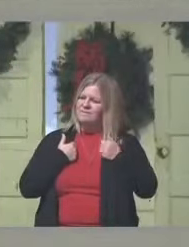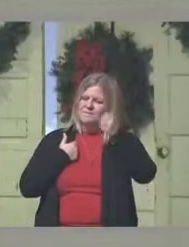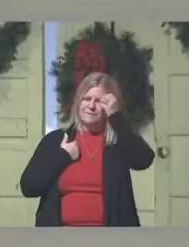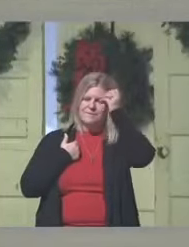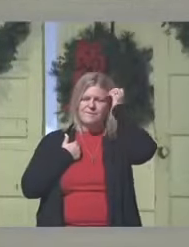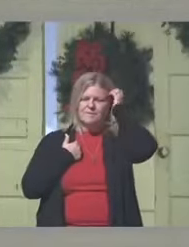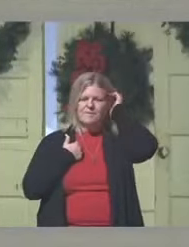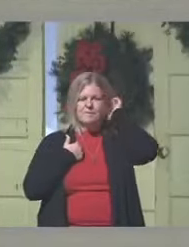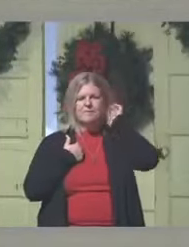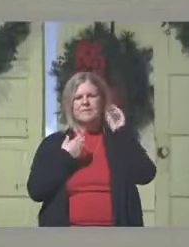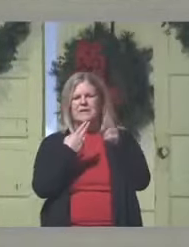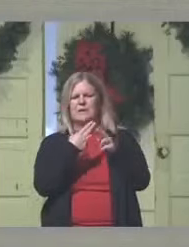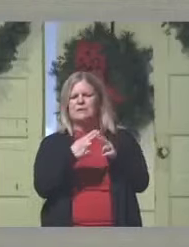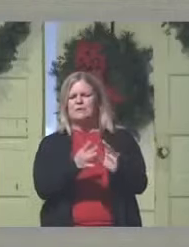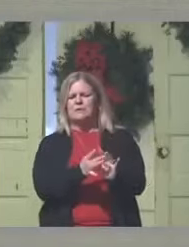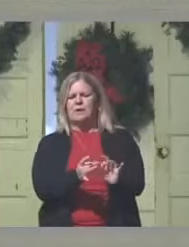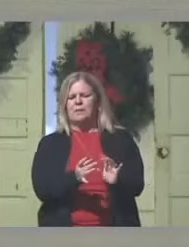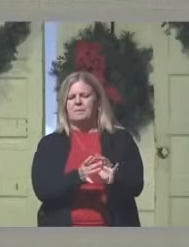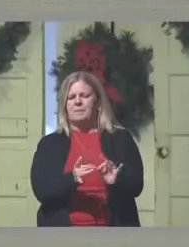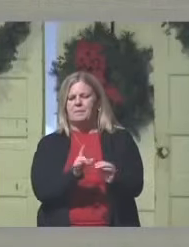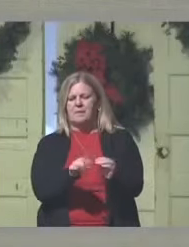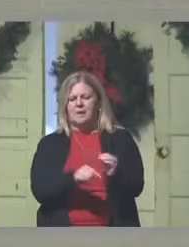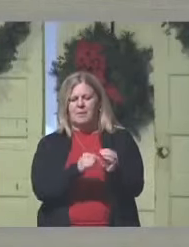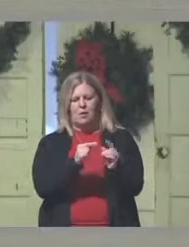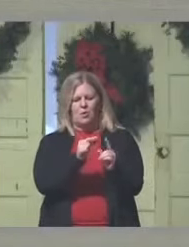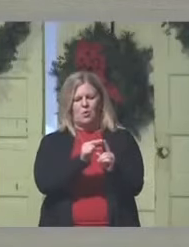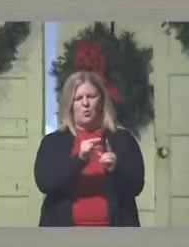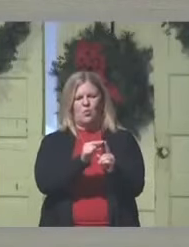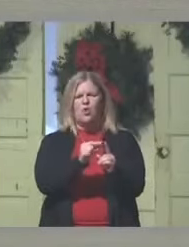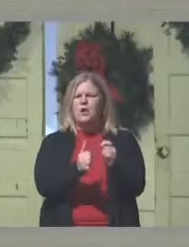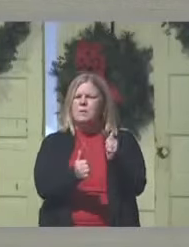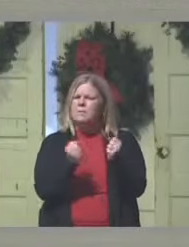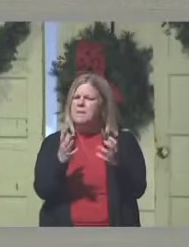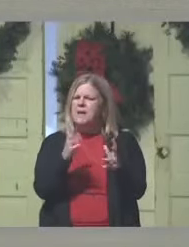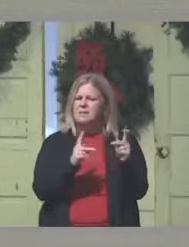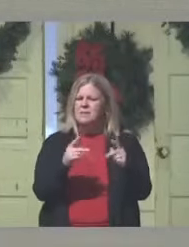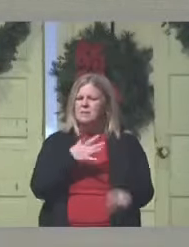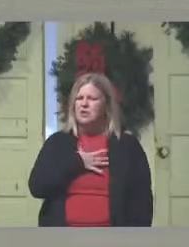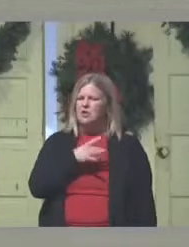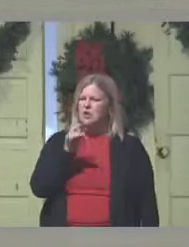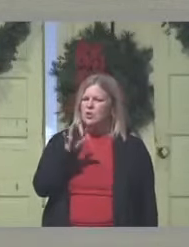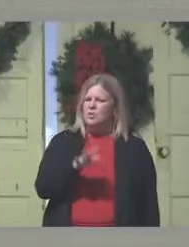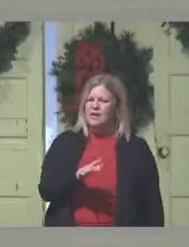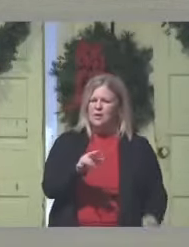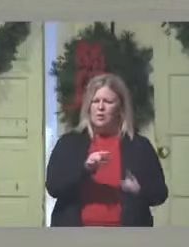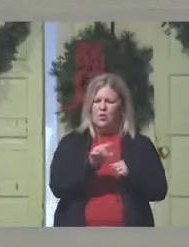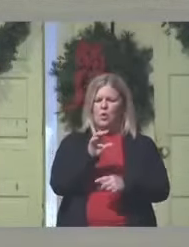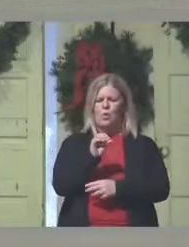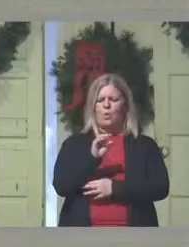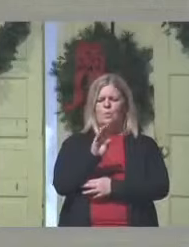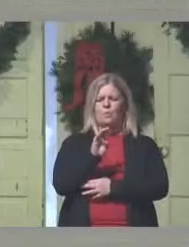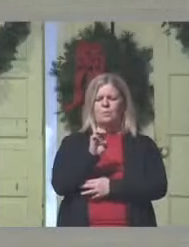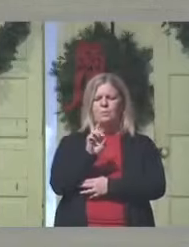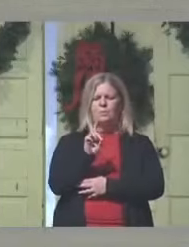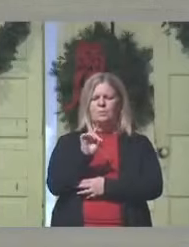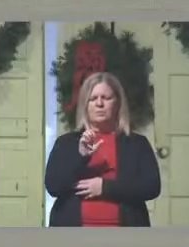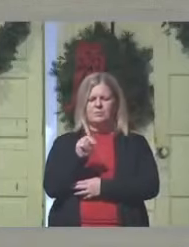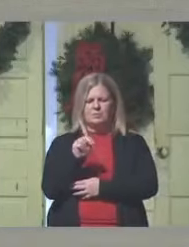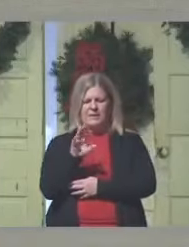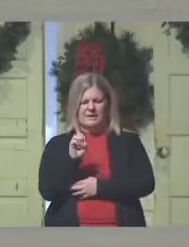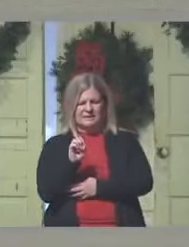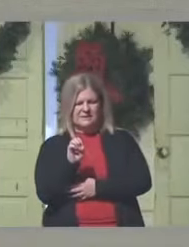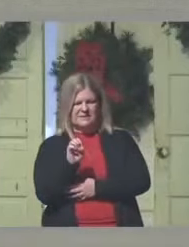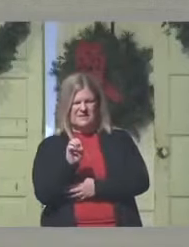Let me make just a short comment about a word that hardly anybody likes. It's the word obedience. Most of